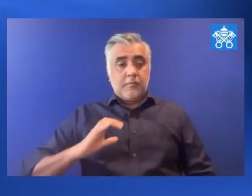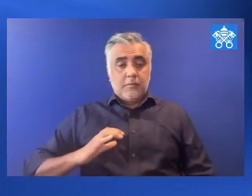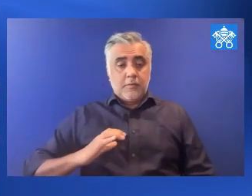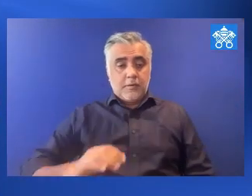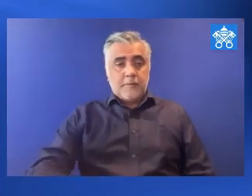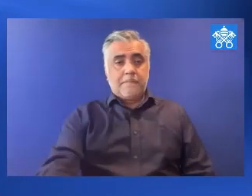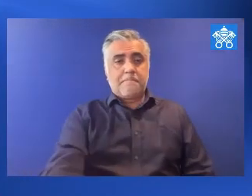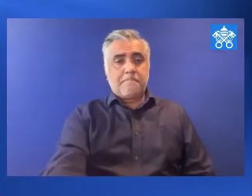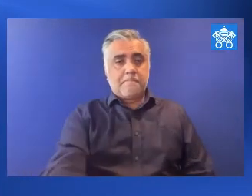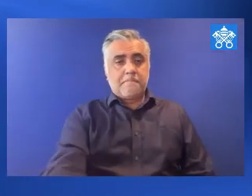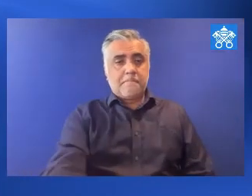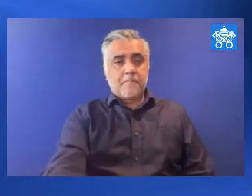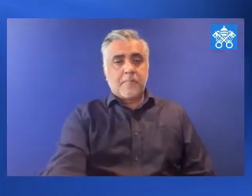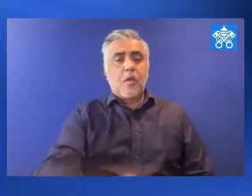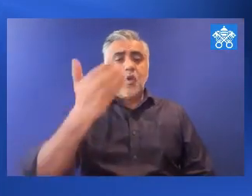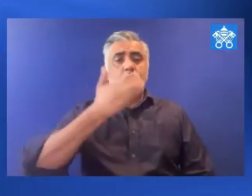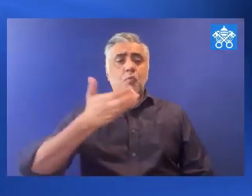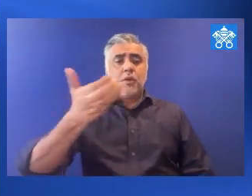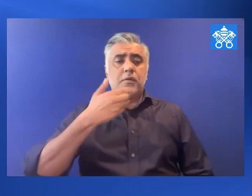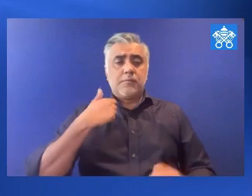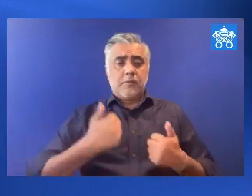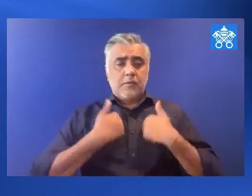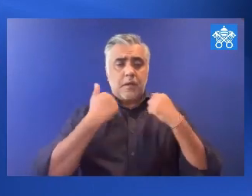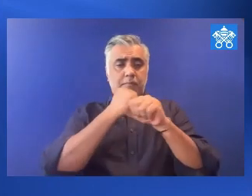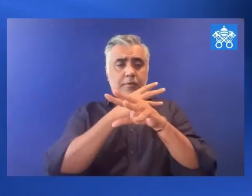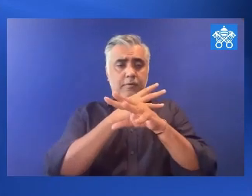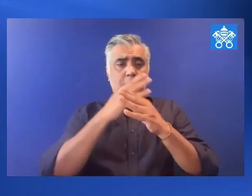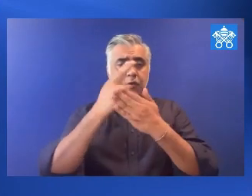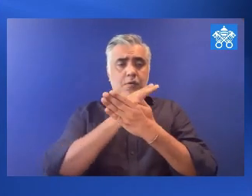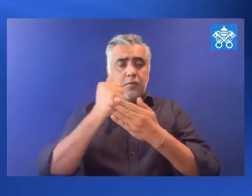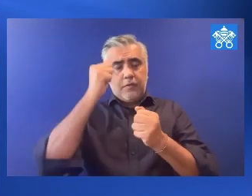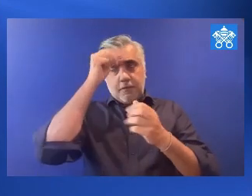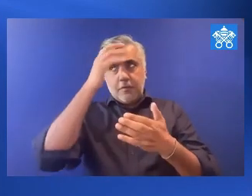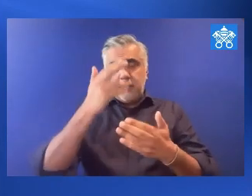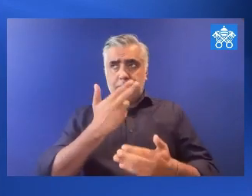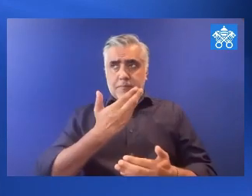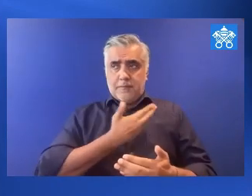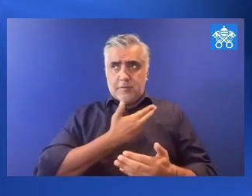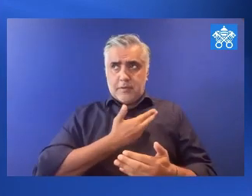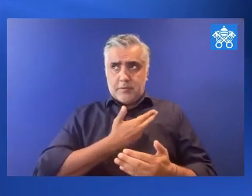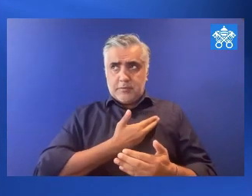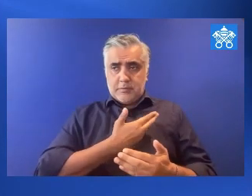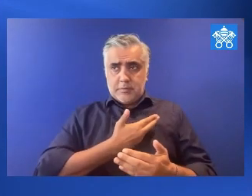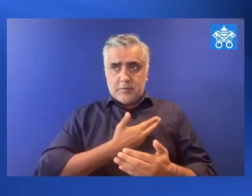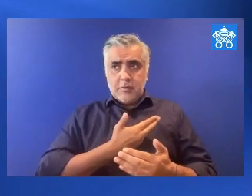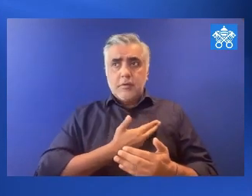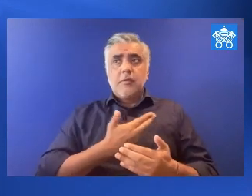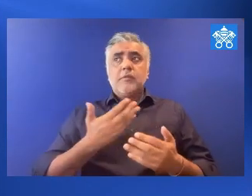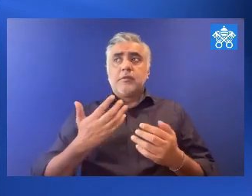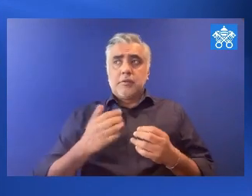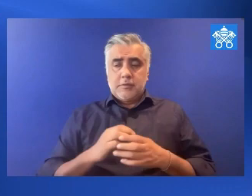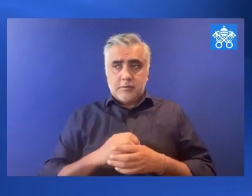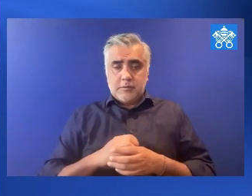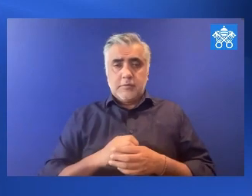Laudetur Jesus Christus, praised be Jesus Christ. A warm welcome to this live broadcast of the Holy Father Pope